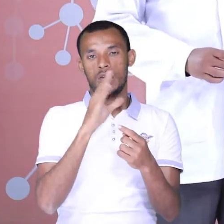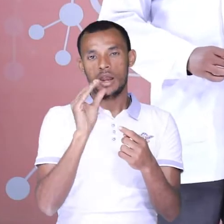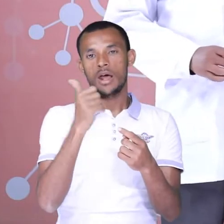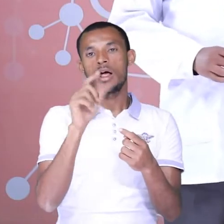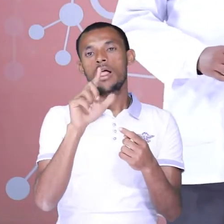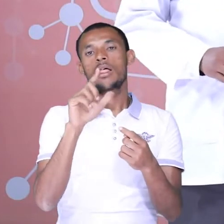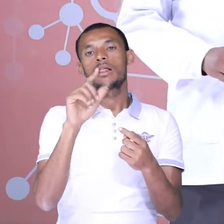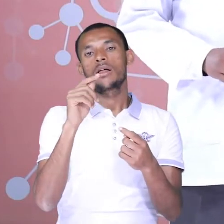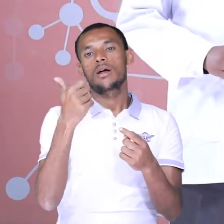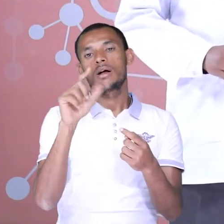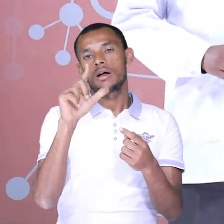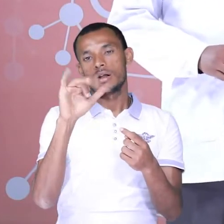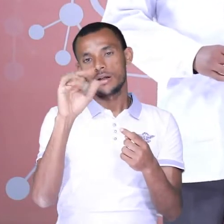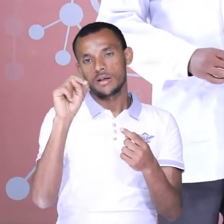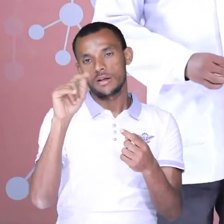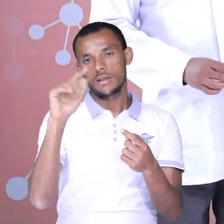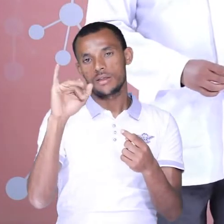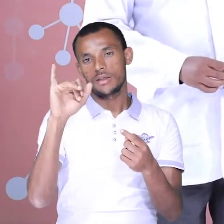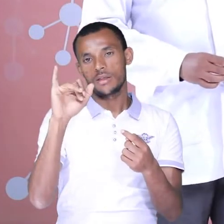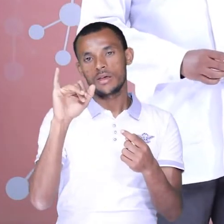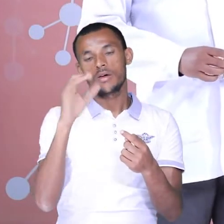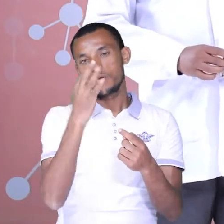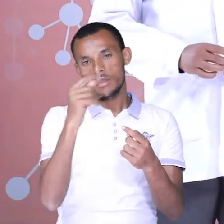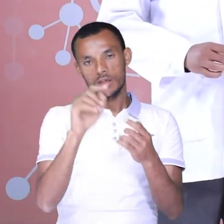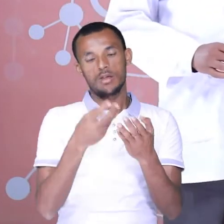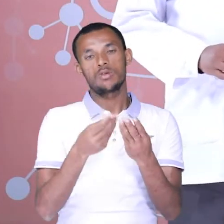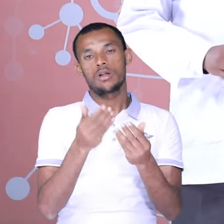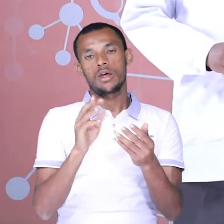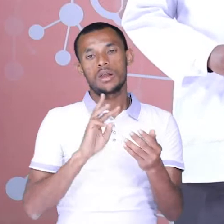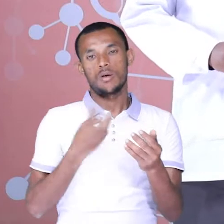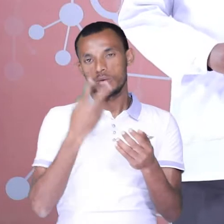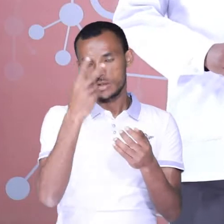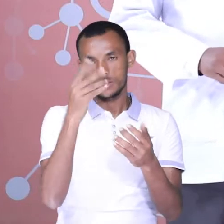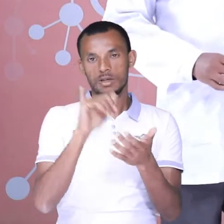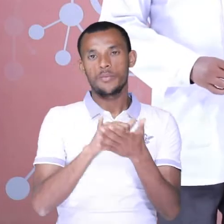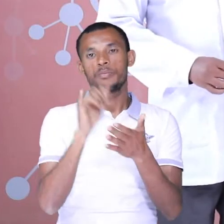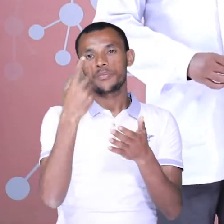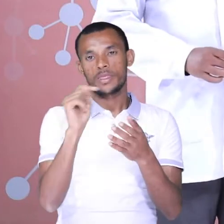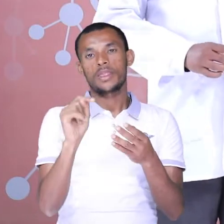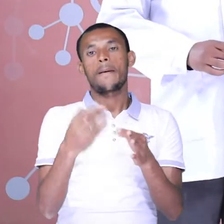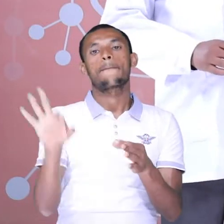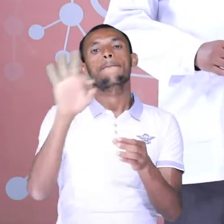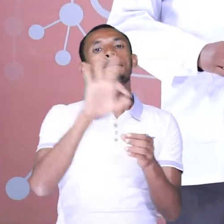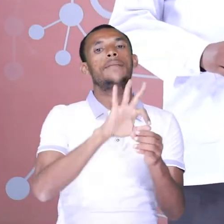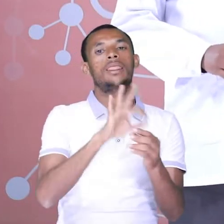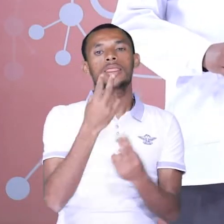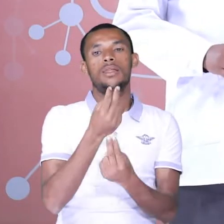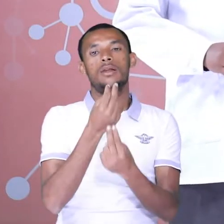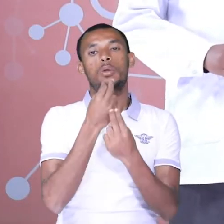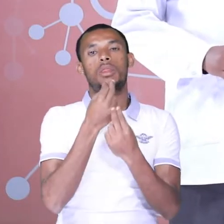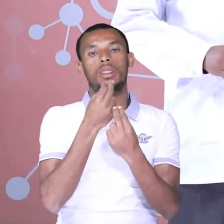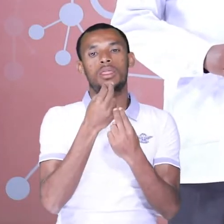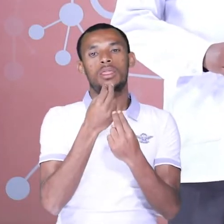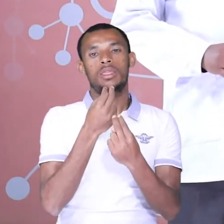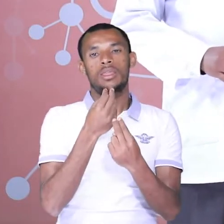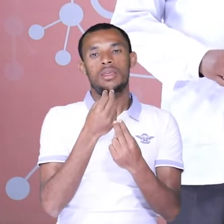alkalinity of the soil, and we have also seen that the plant nutrients, or